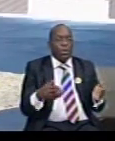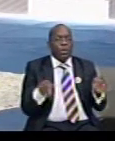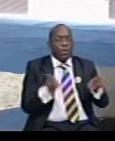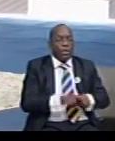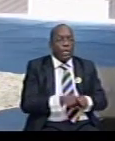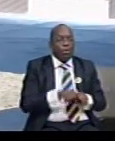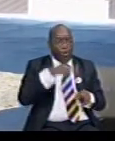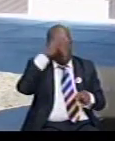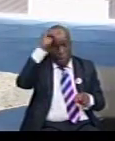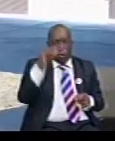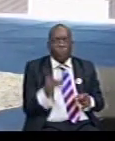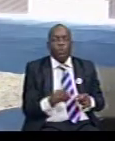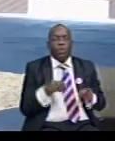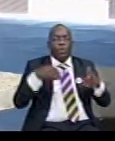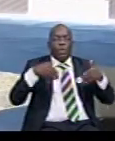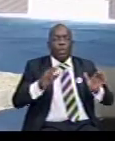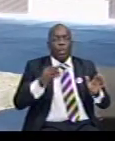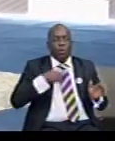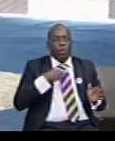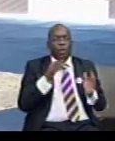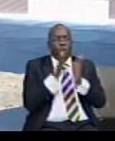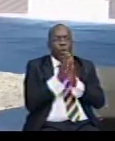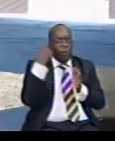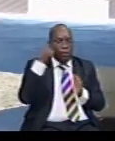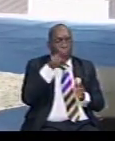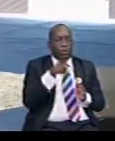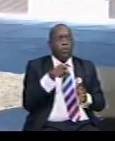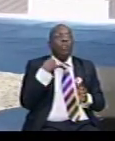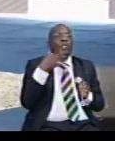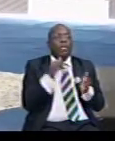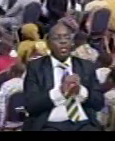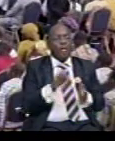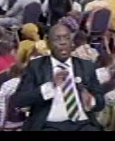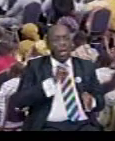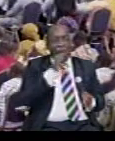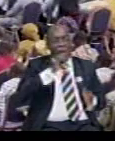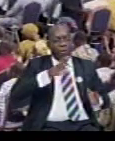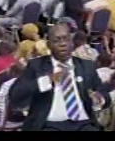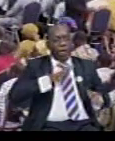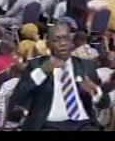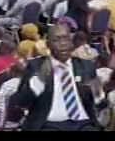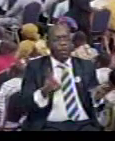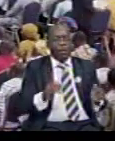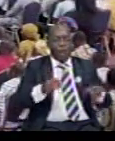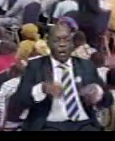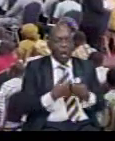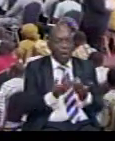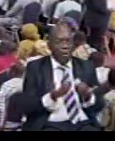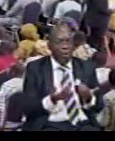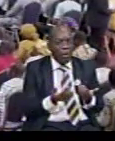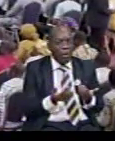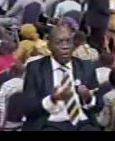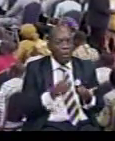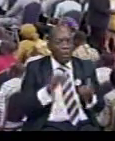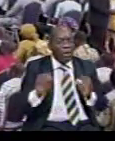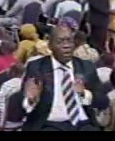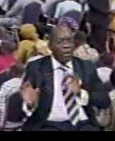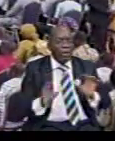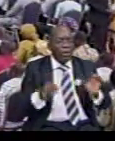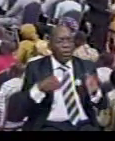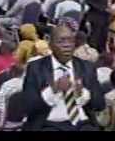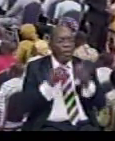said, okay, let me pray for you. And I said, no, I'm okay. I'm all right. I said, how? How did